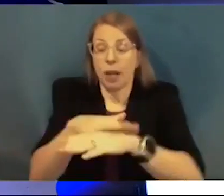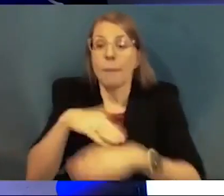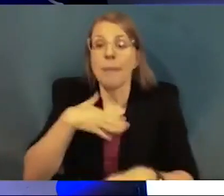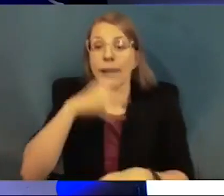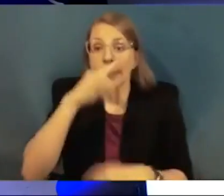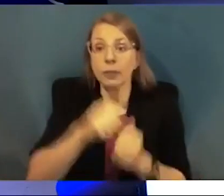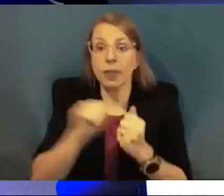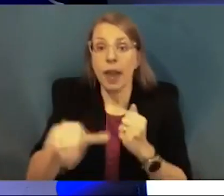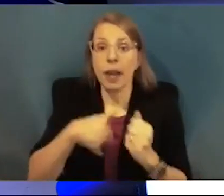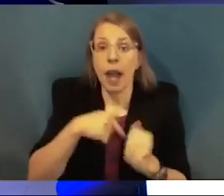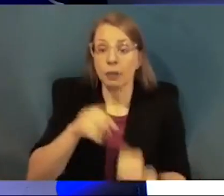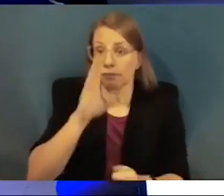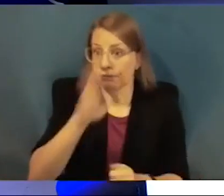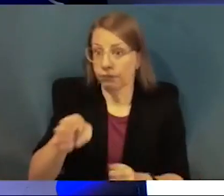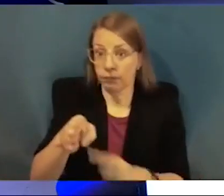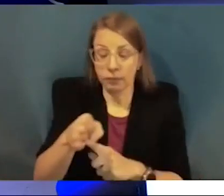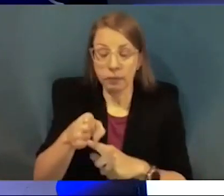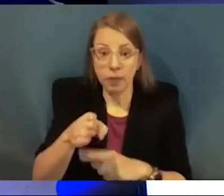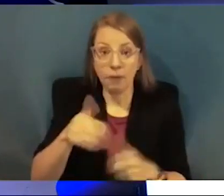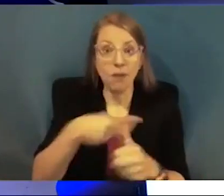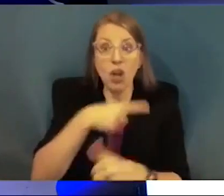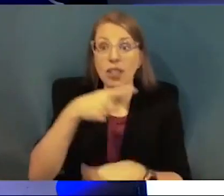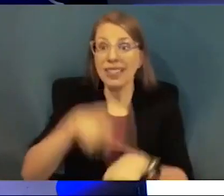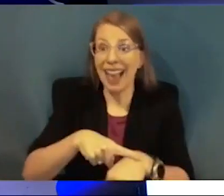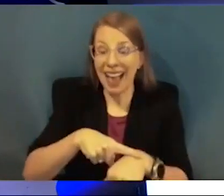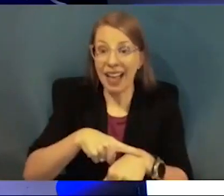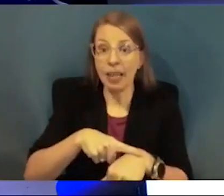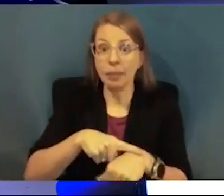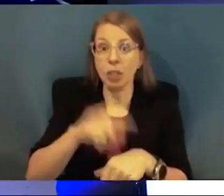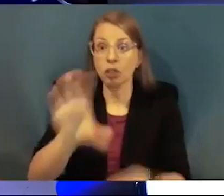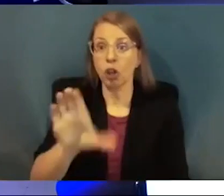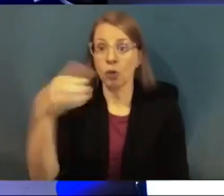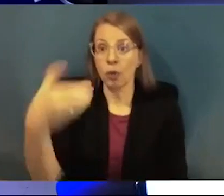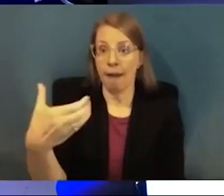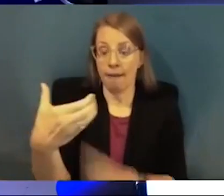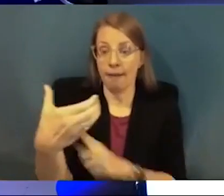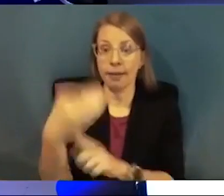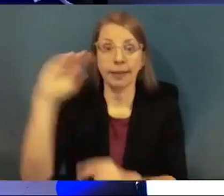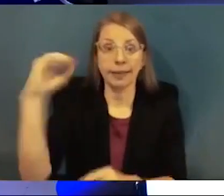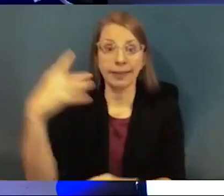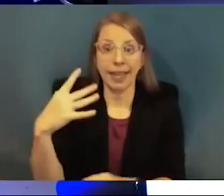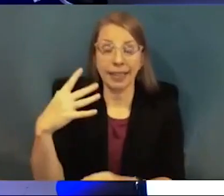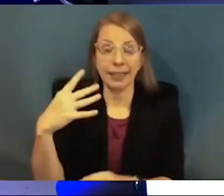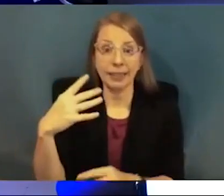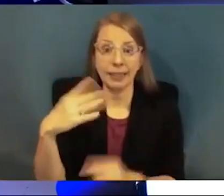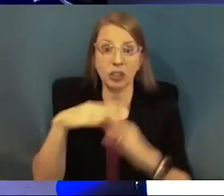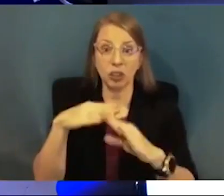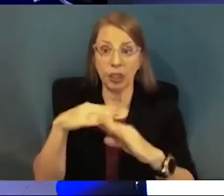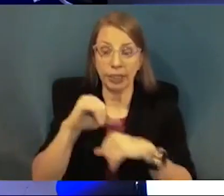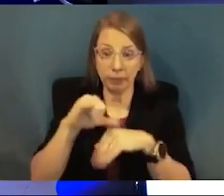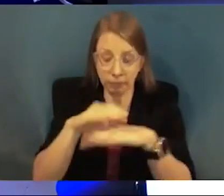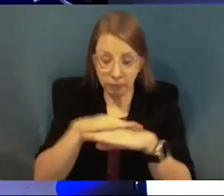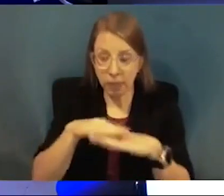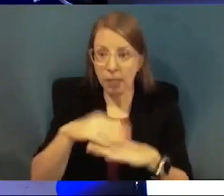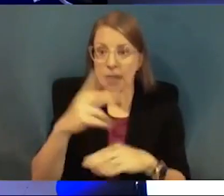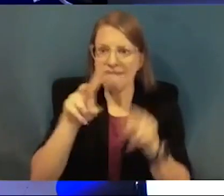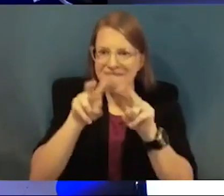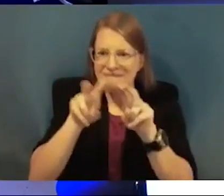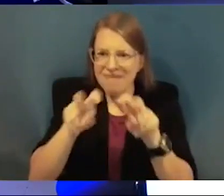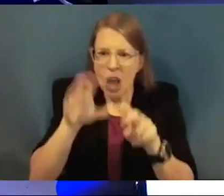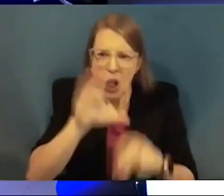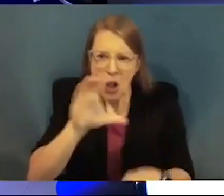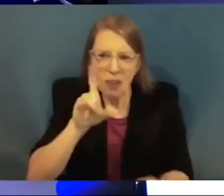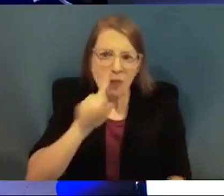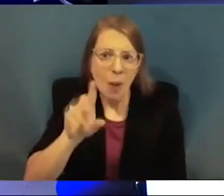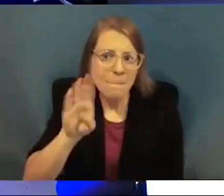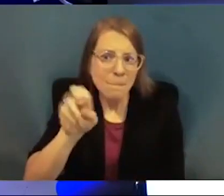drugstore, and I actually, for the first time, turned the bottle around instead of reading the pretty picture on the front, and was looking for benzene, and I didn't find any, so